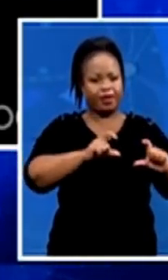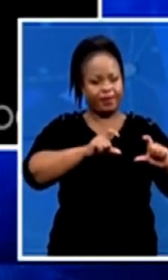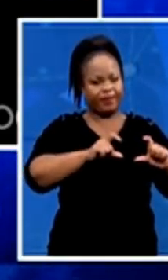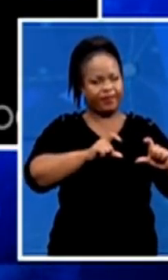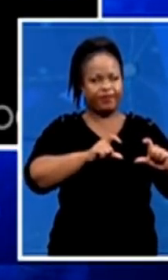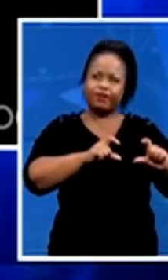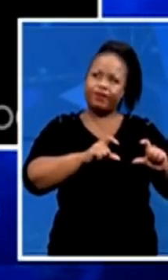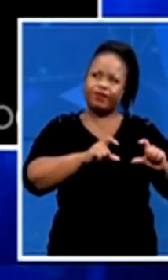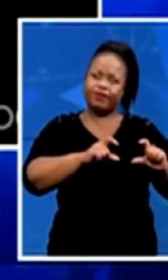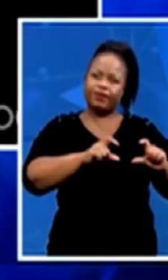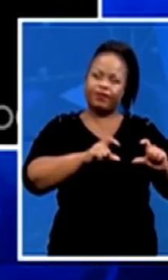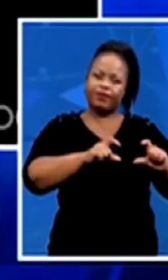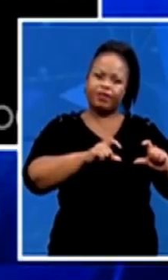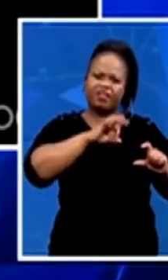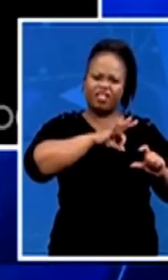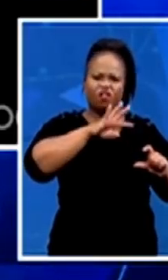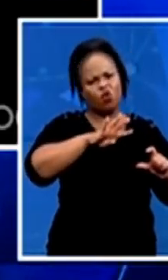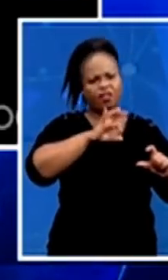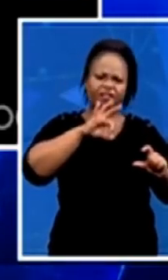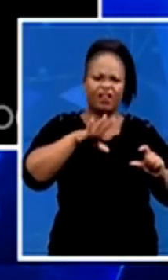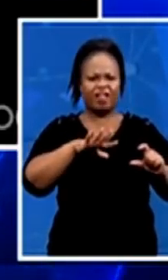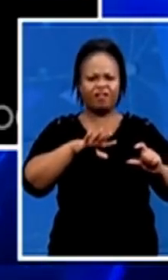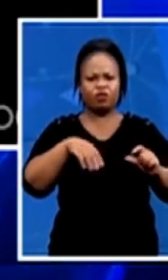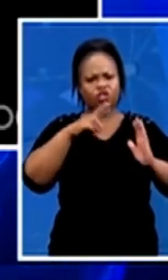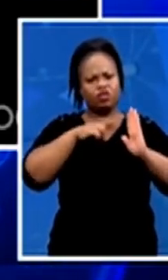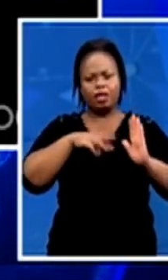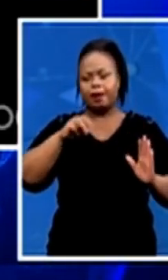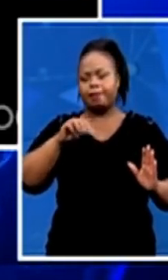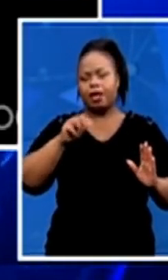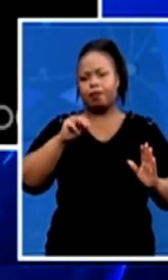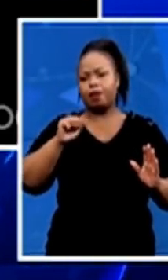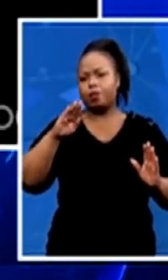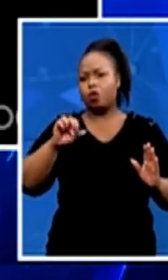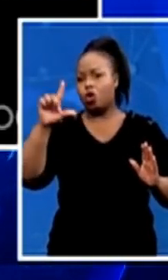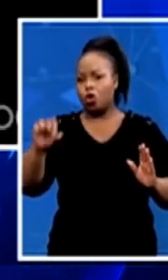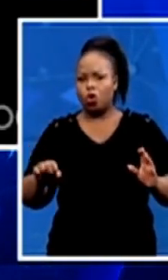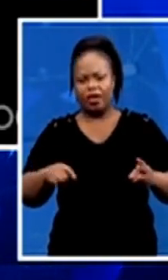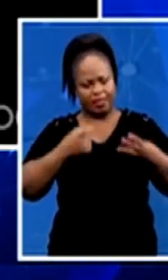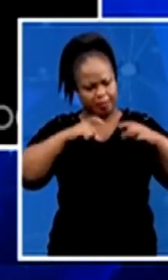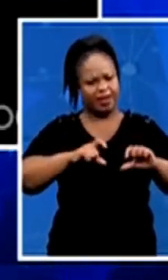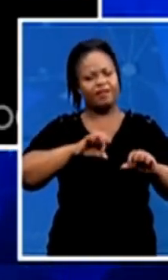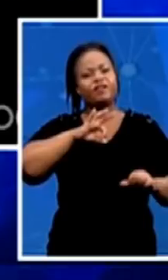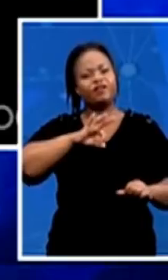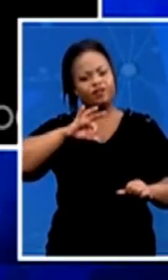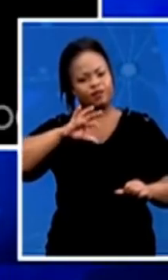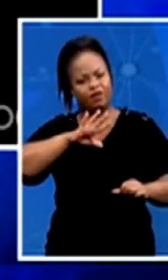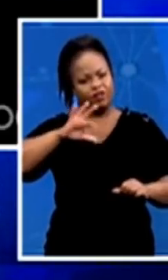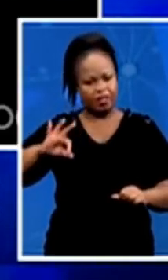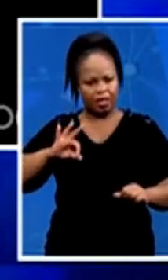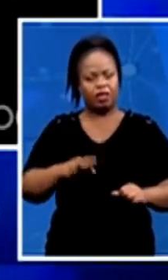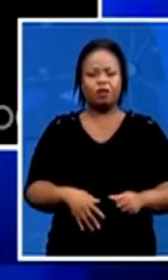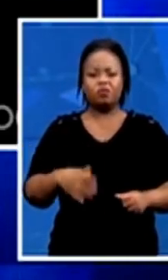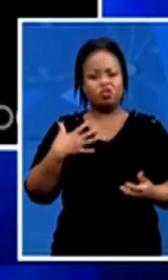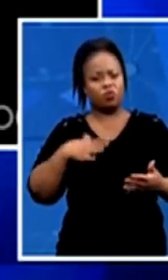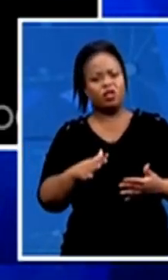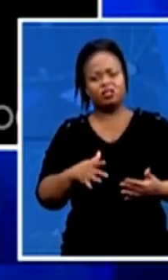34, 35, and paragraph 53. If you want to, we can go through it. But the point that I make is we